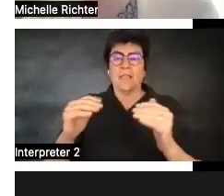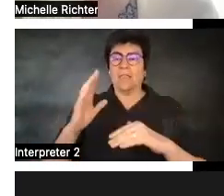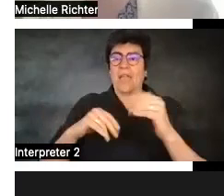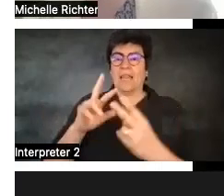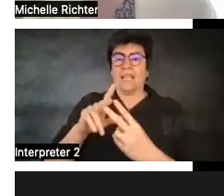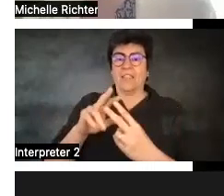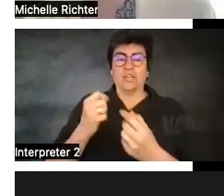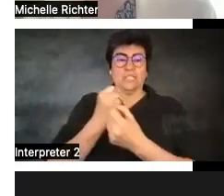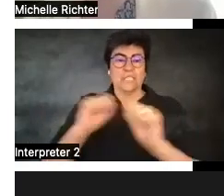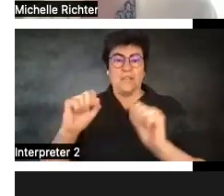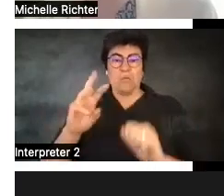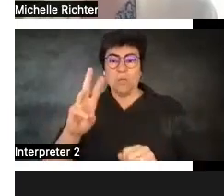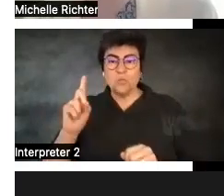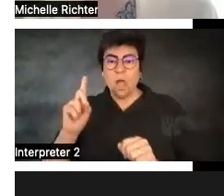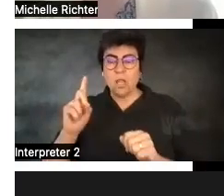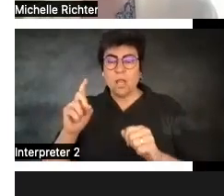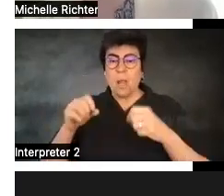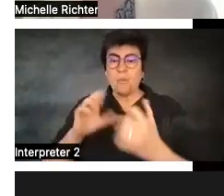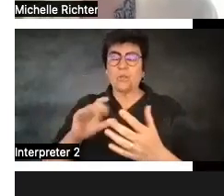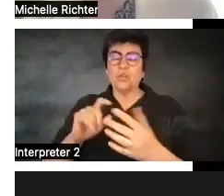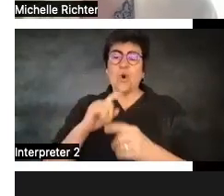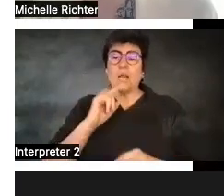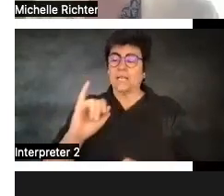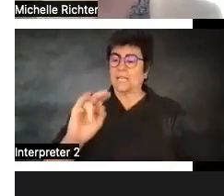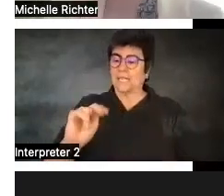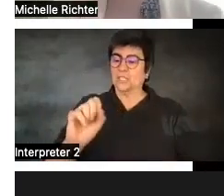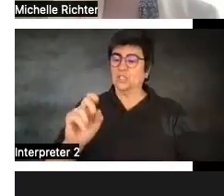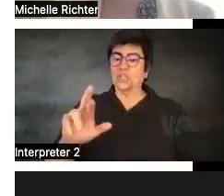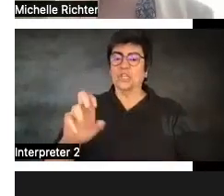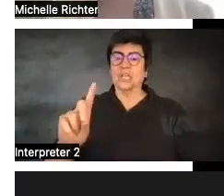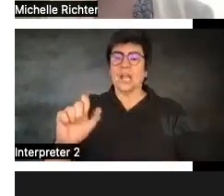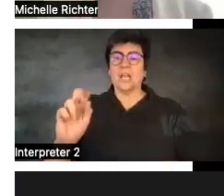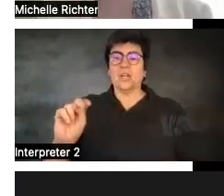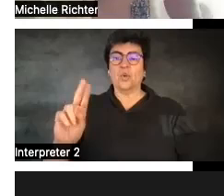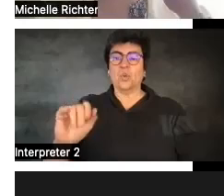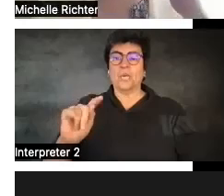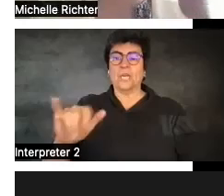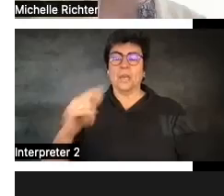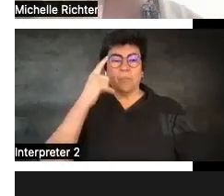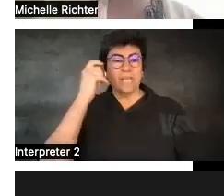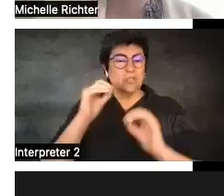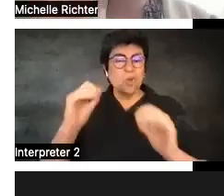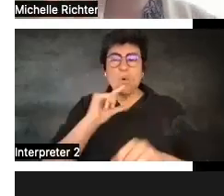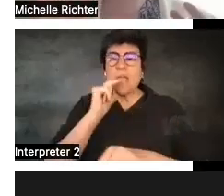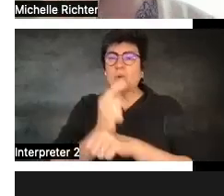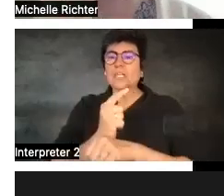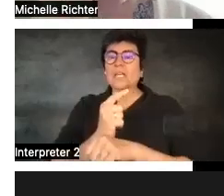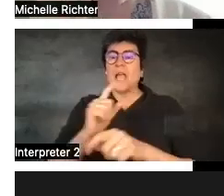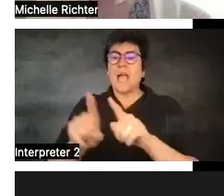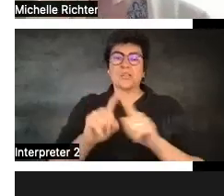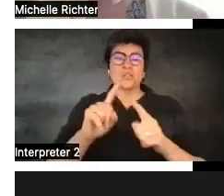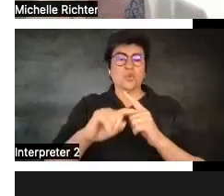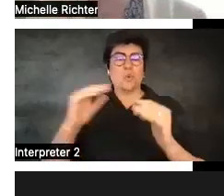withdrawal approach or an insured annuity, because there isn't a guarantee as to the level